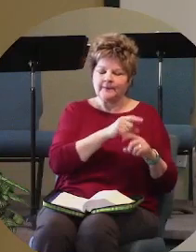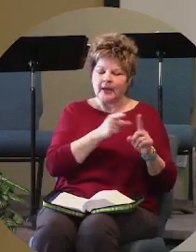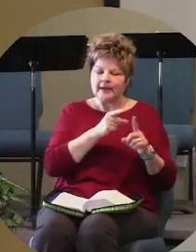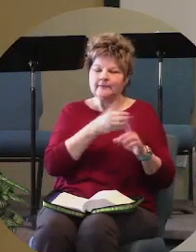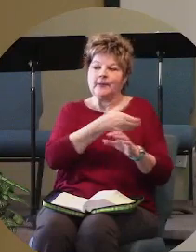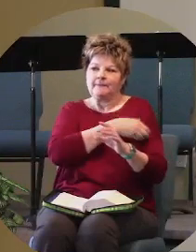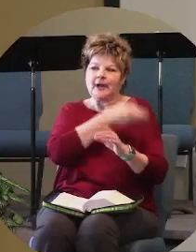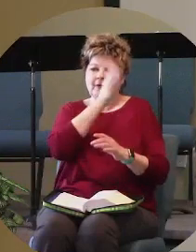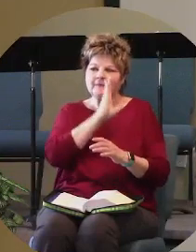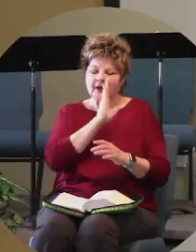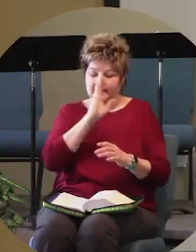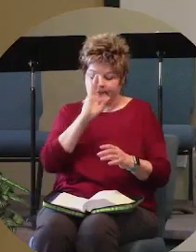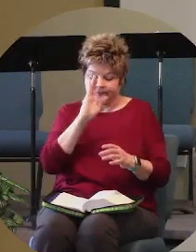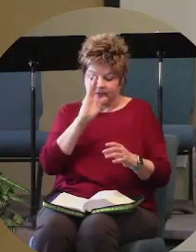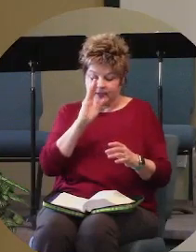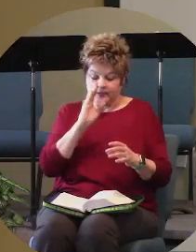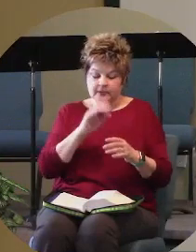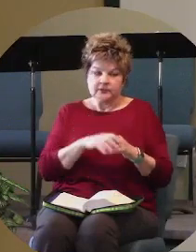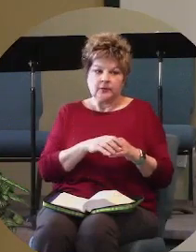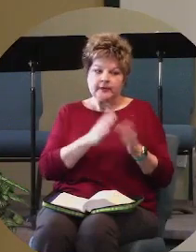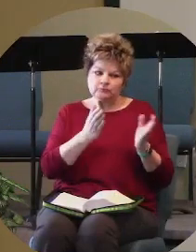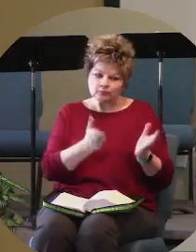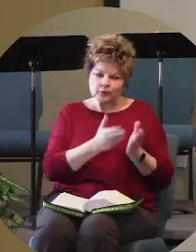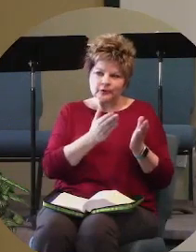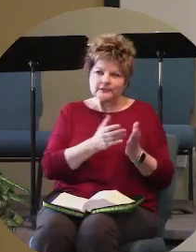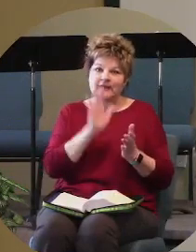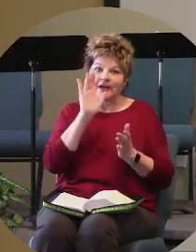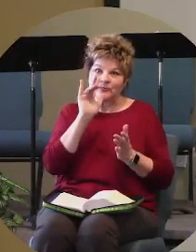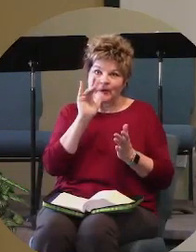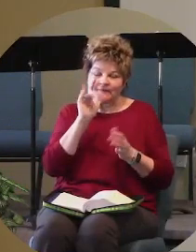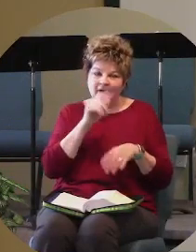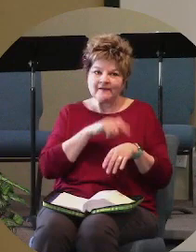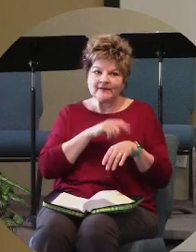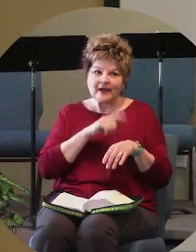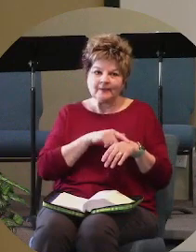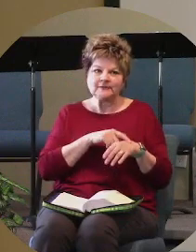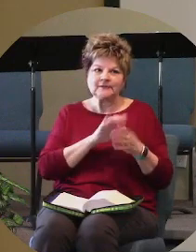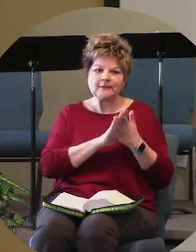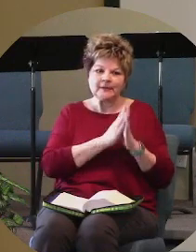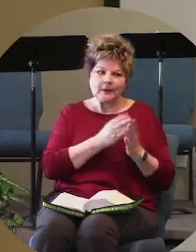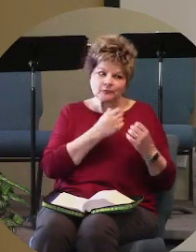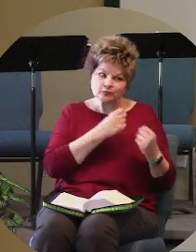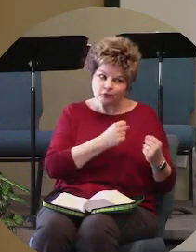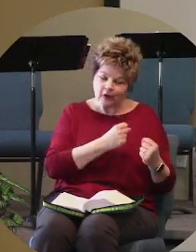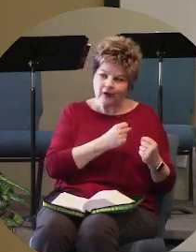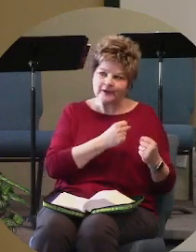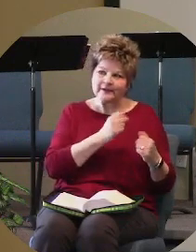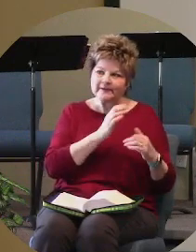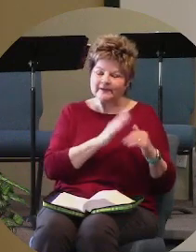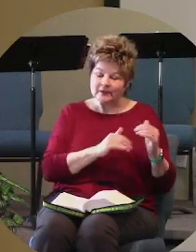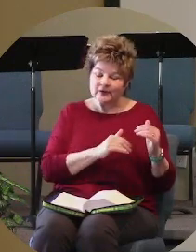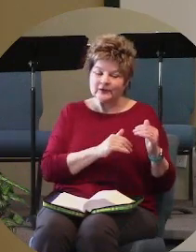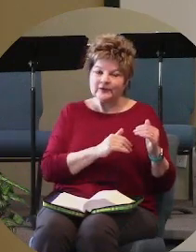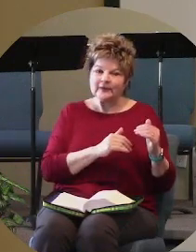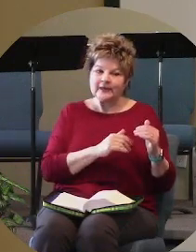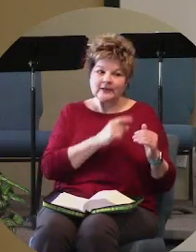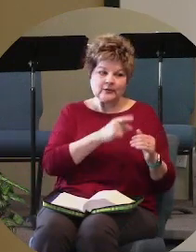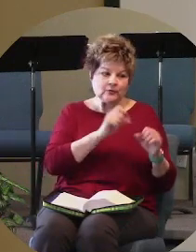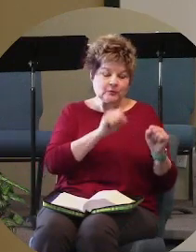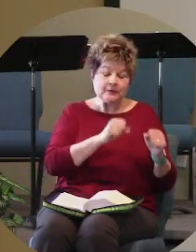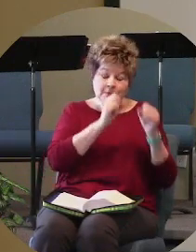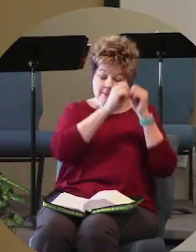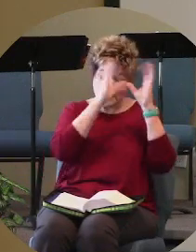And so he implores him over 25 times to be strong, to be stronger than you could ever